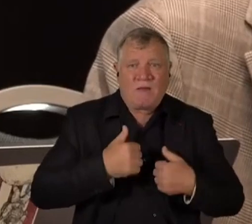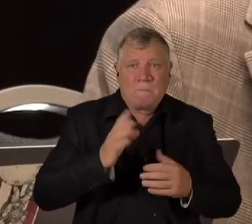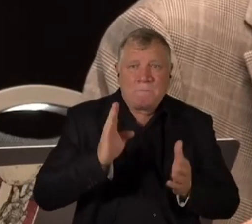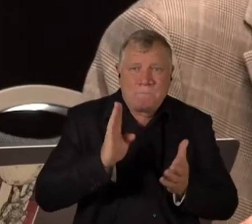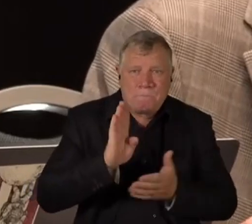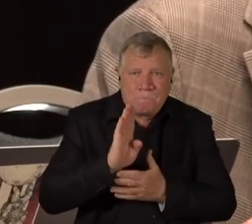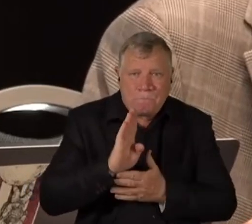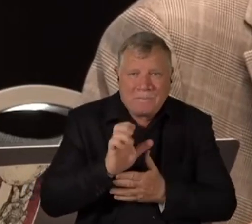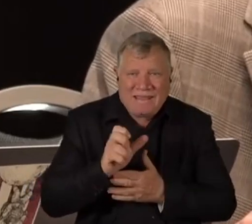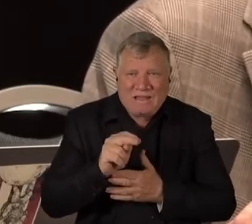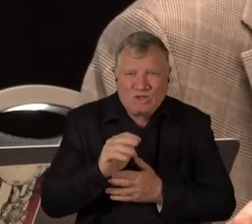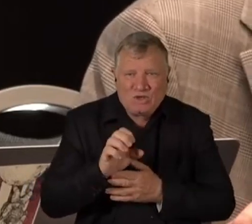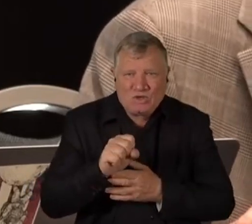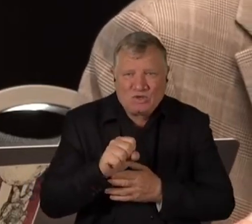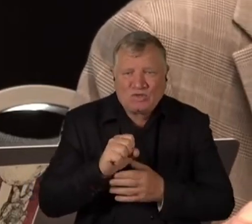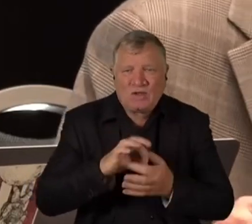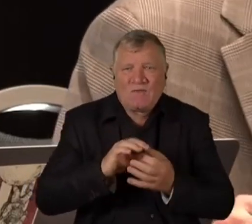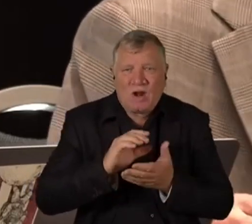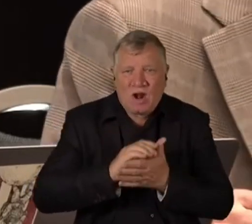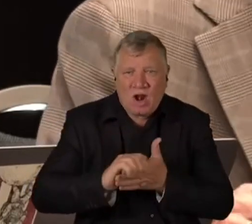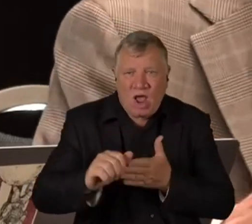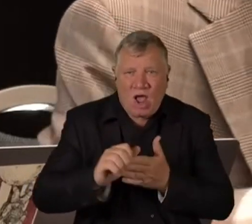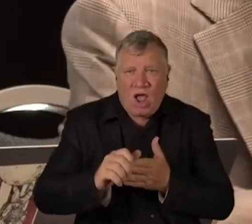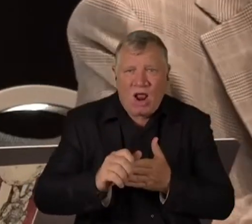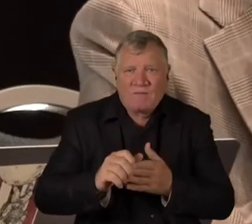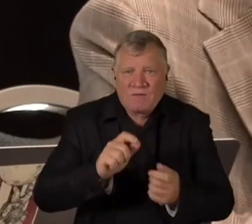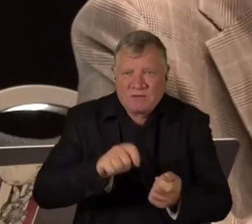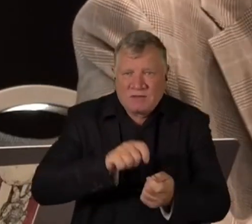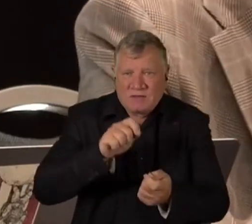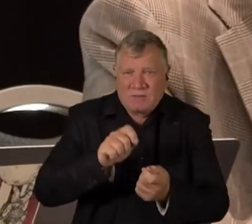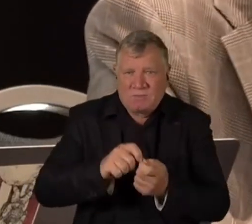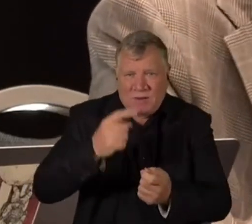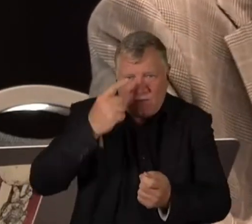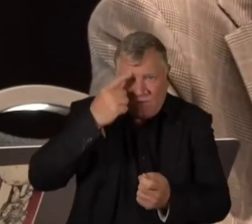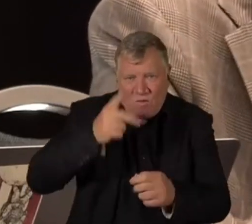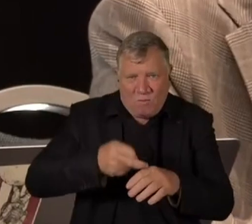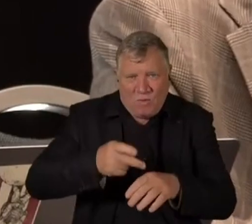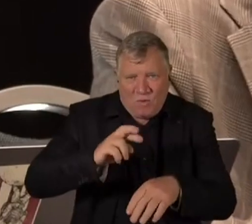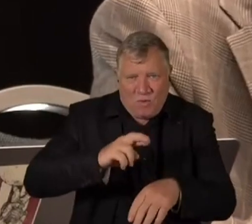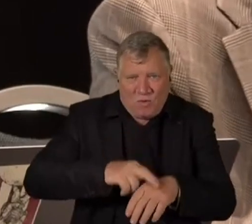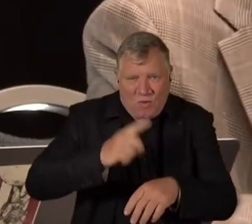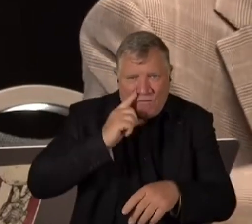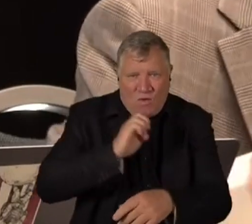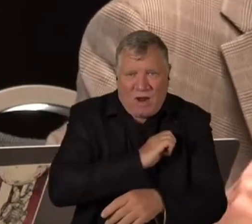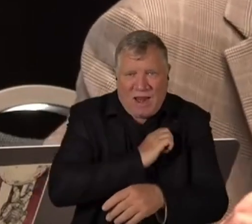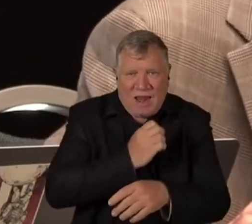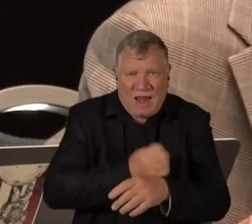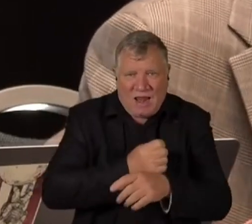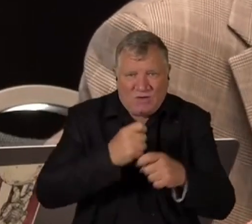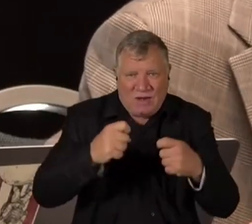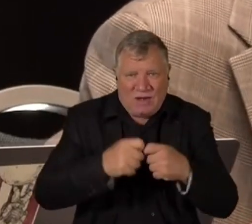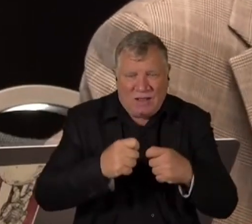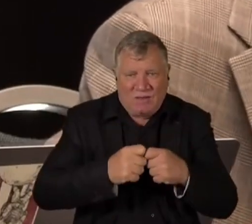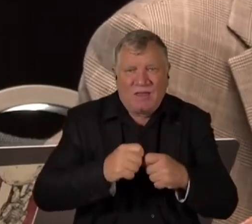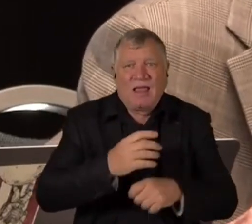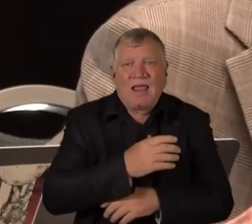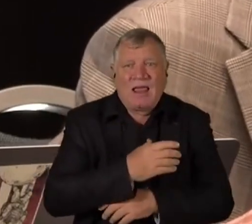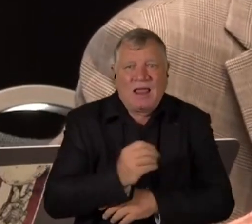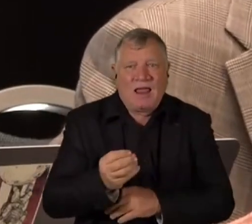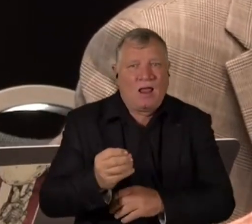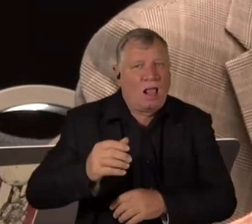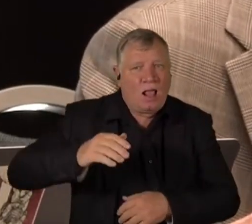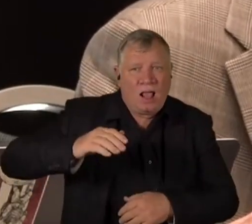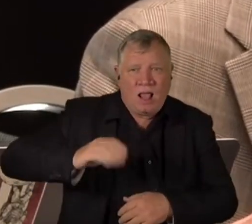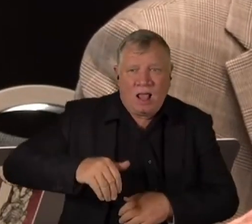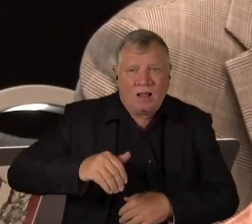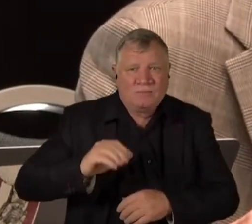dollars made available by the federal government specifically for Puerto Rico's energy grid, and Puerto Rico has not been able